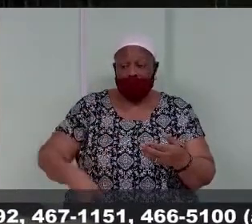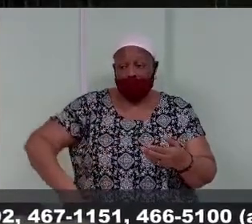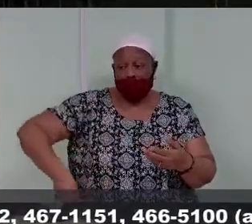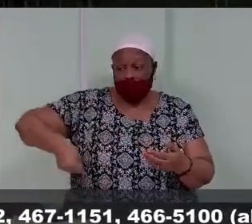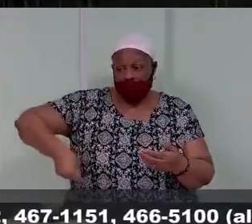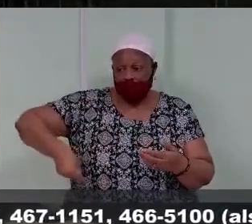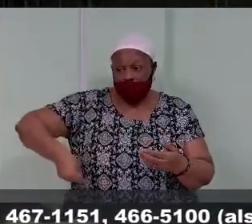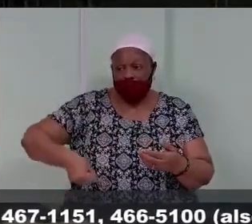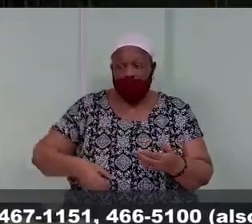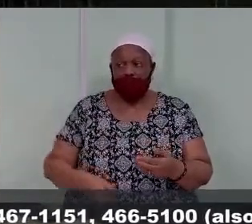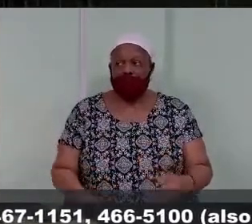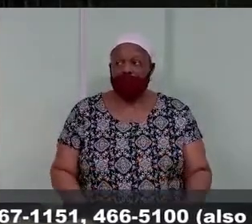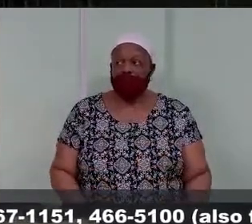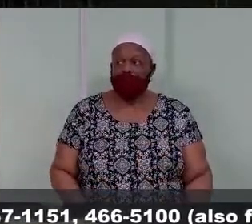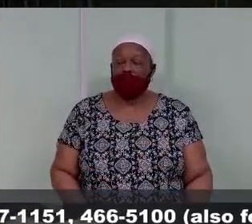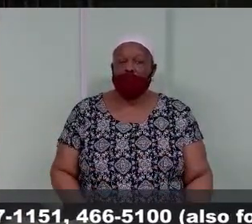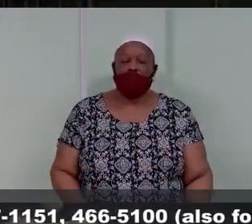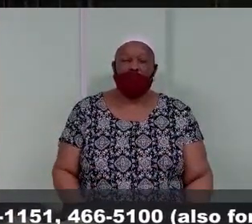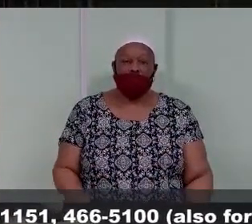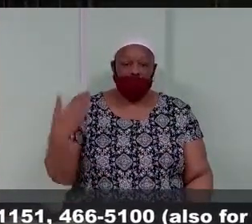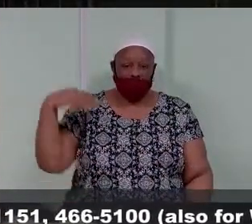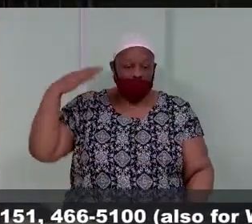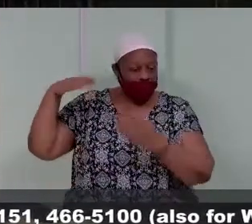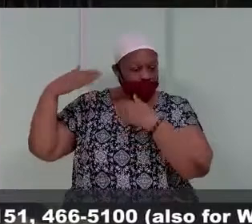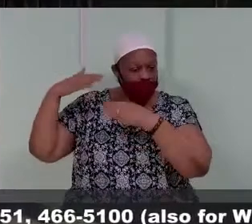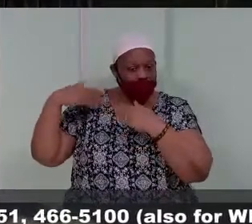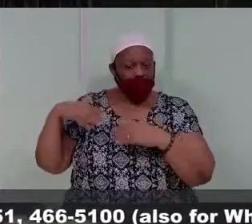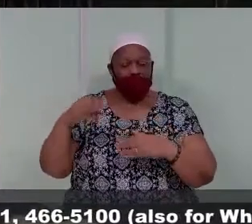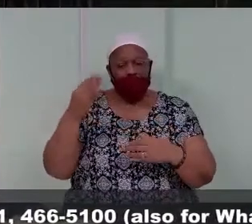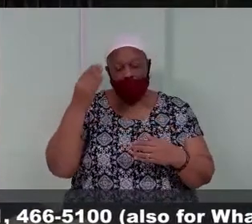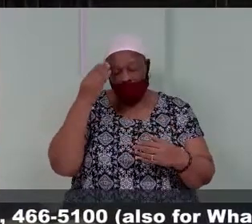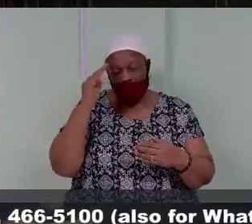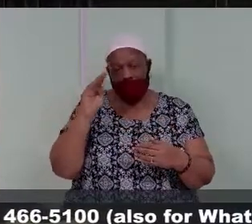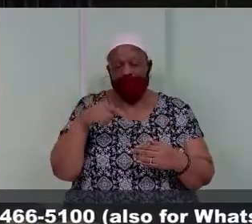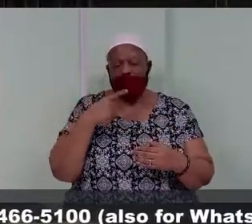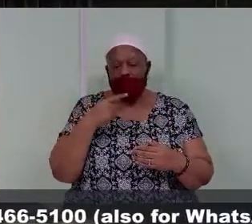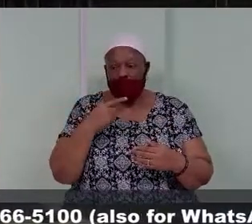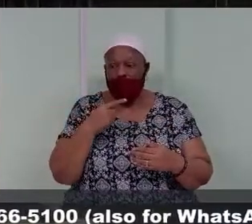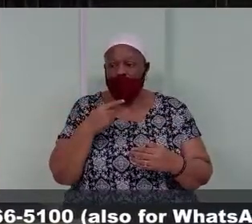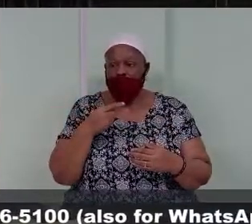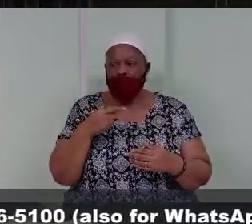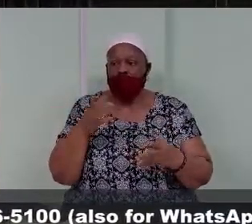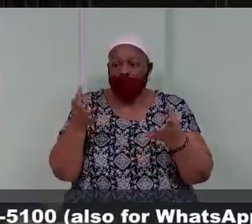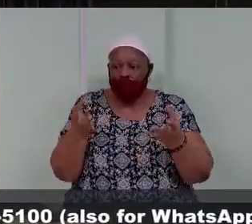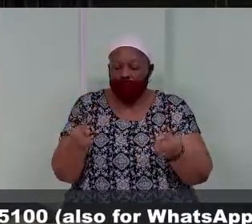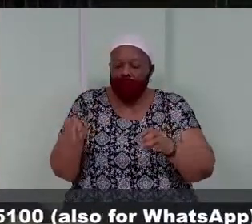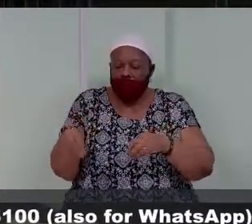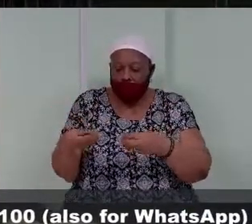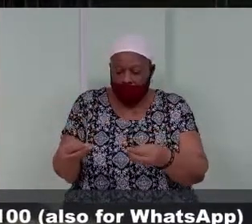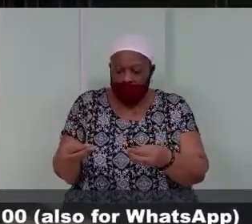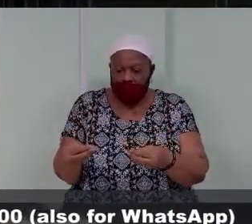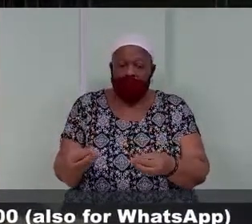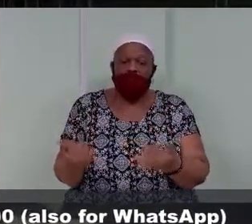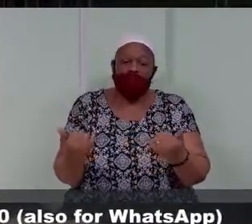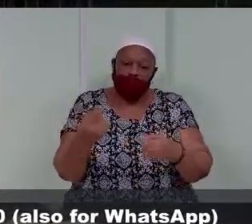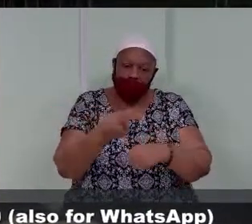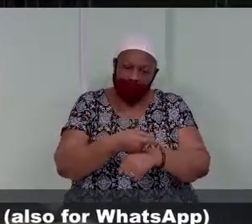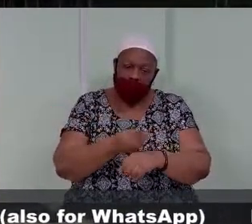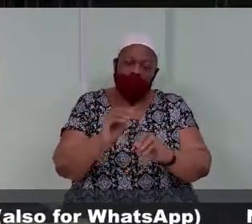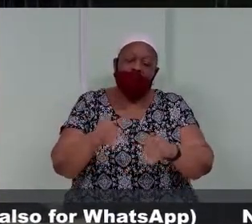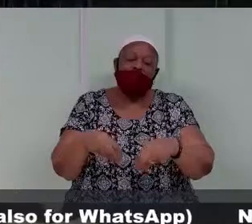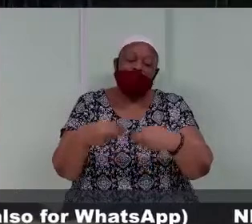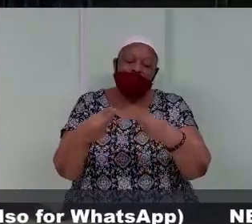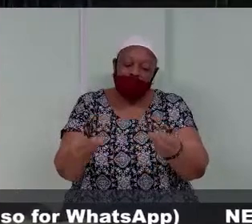engaged me a few weeks ago, and today we are seeing Mr. Amory deliver on his word of commitment